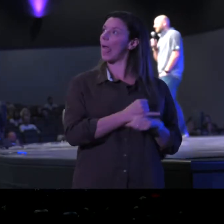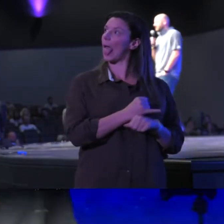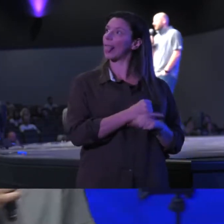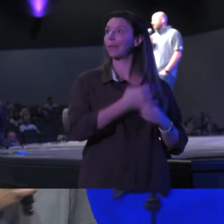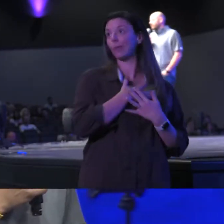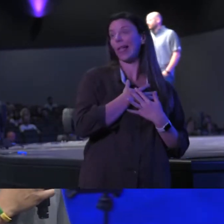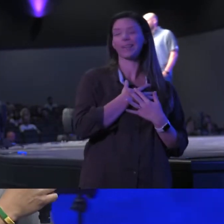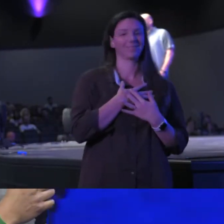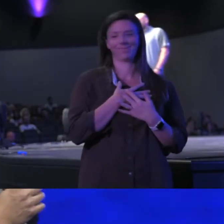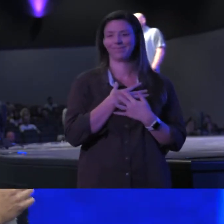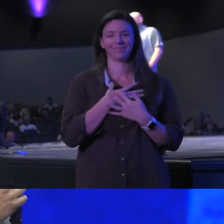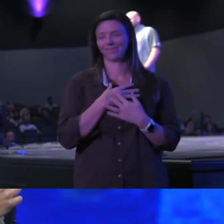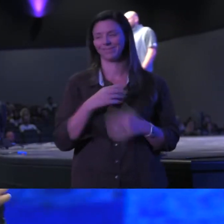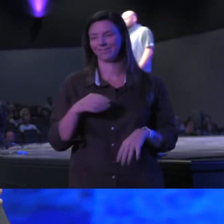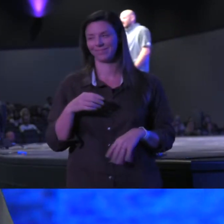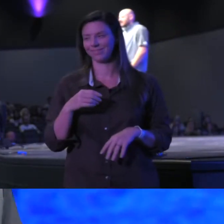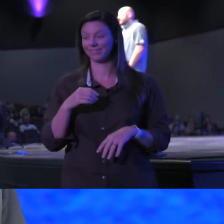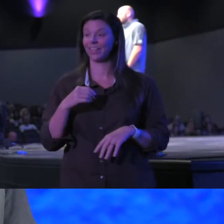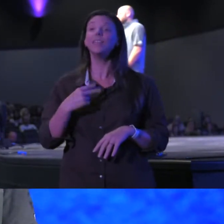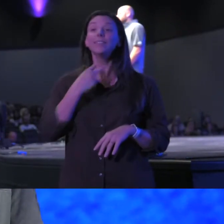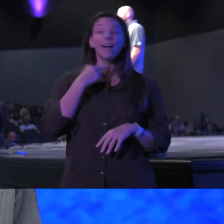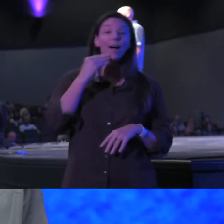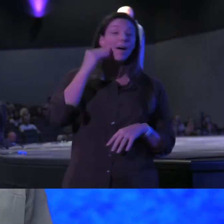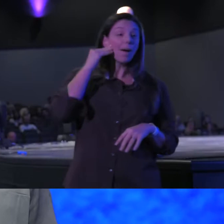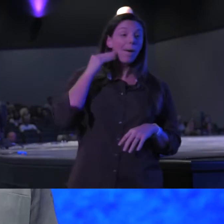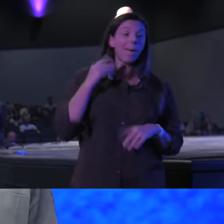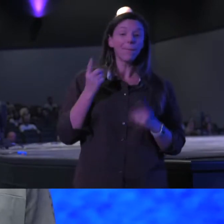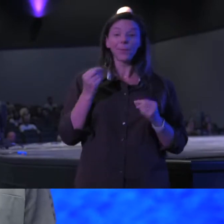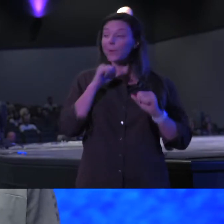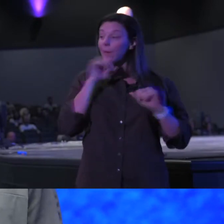not been stuck at home, not doing anything in the